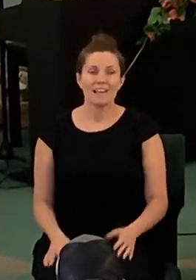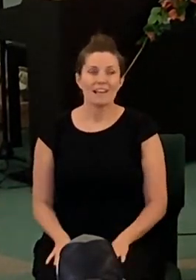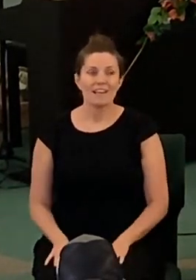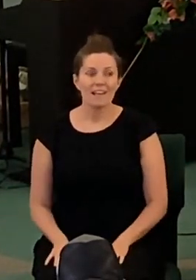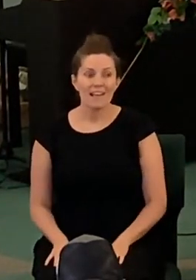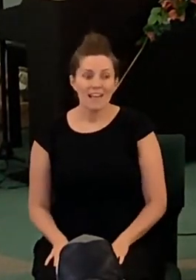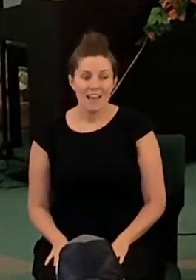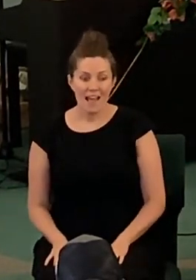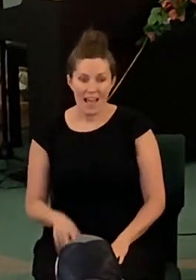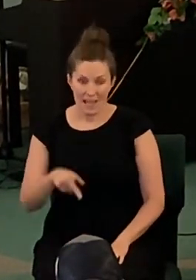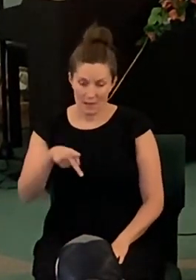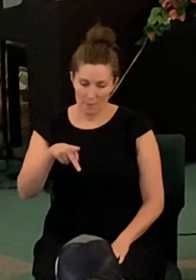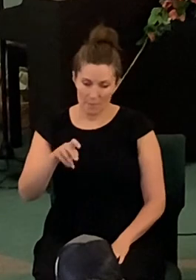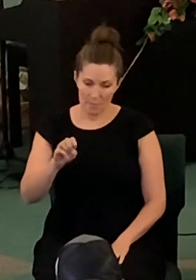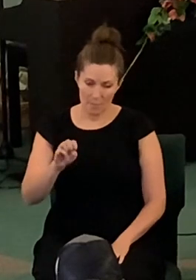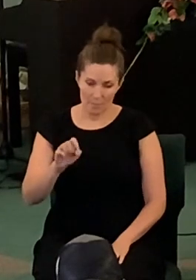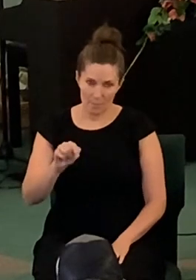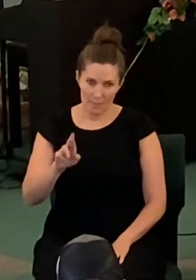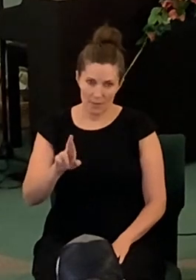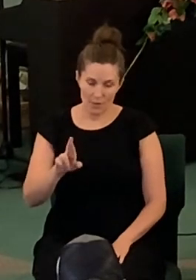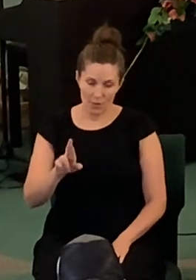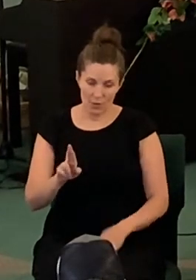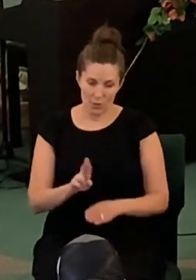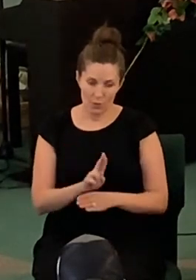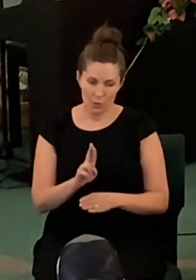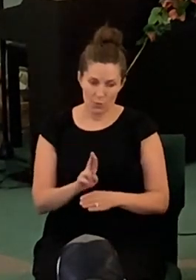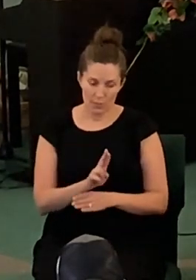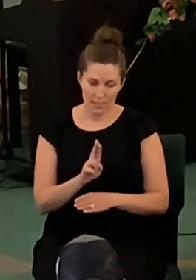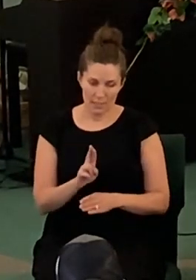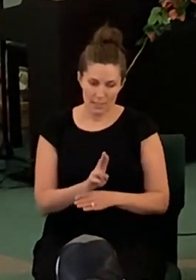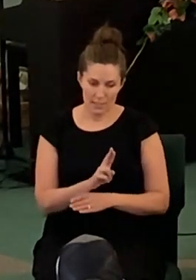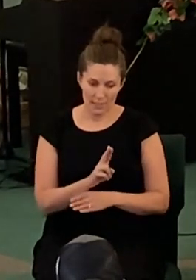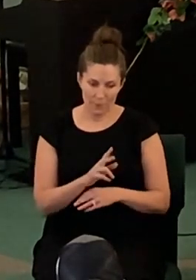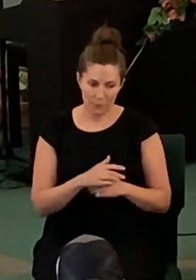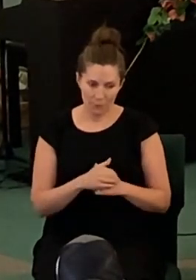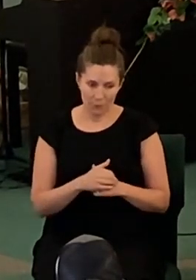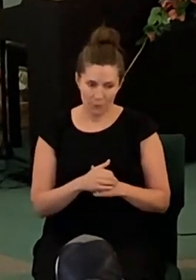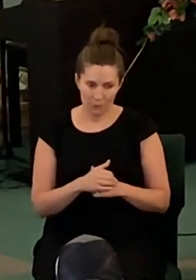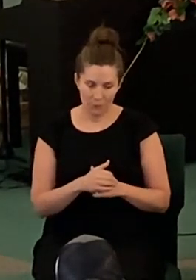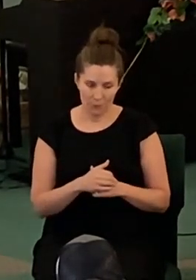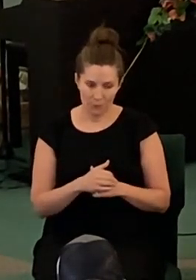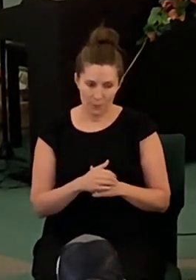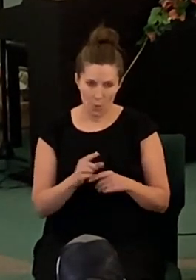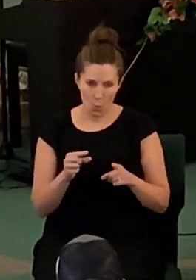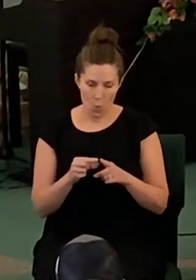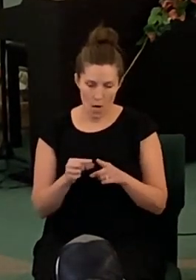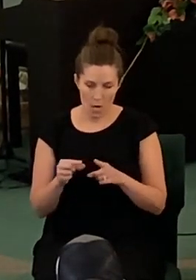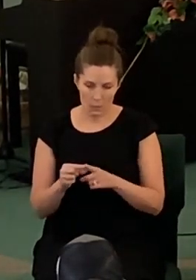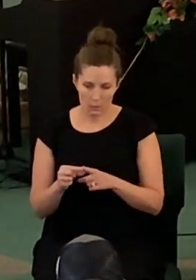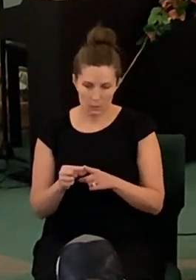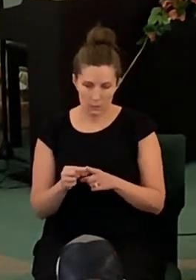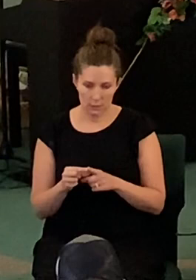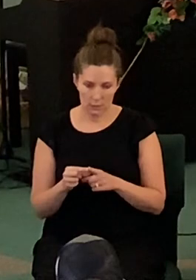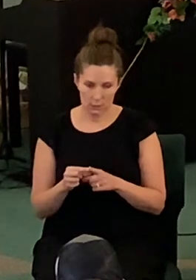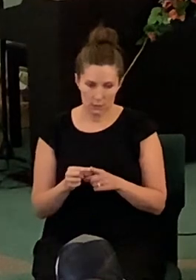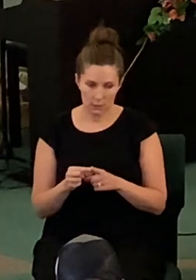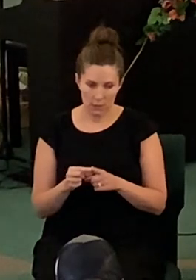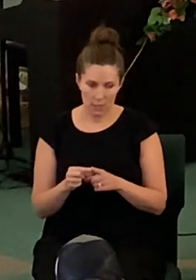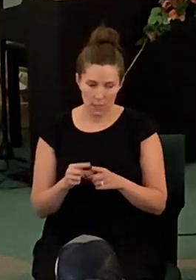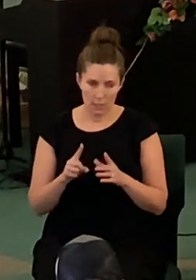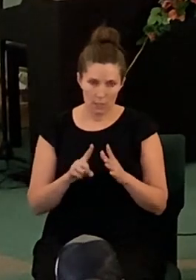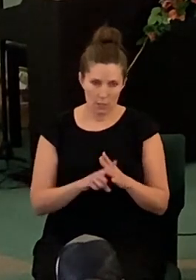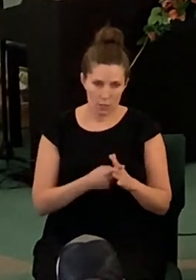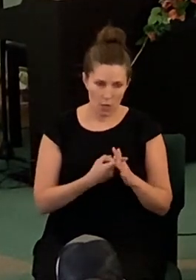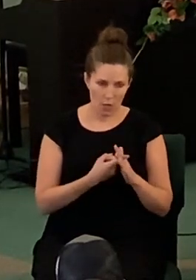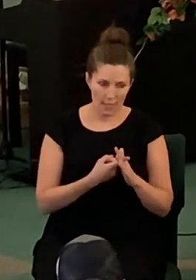And Peter uses a rhetorical alliteration here, starting all four of those words there with the